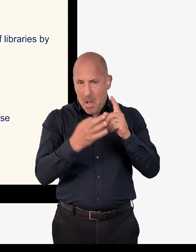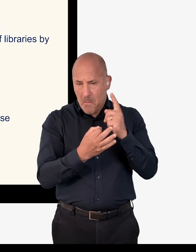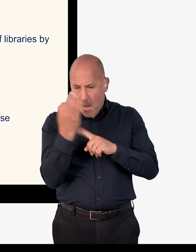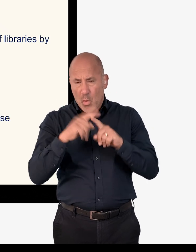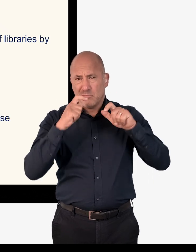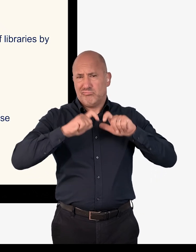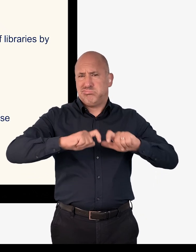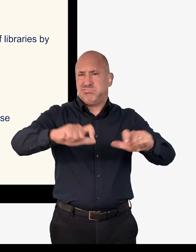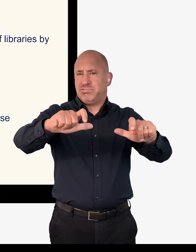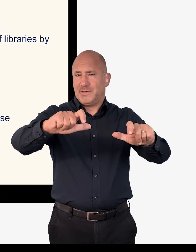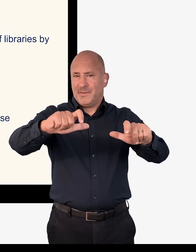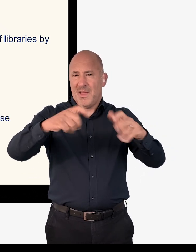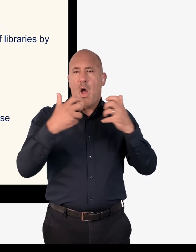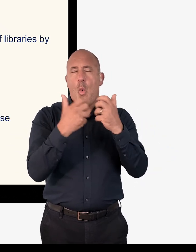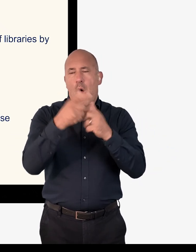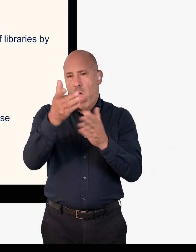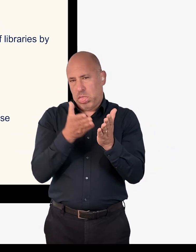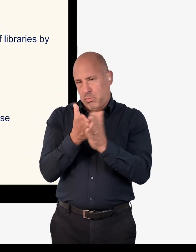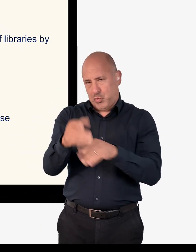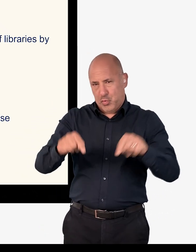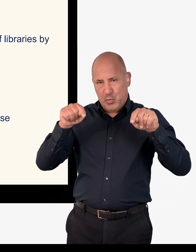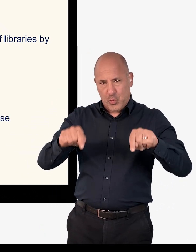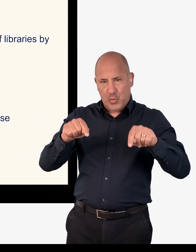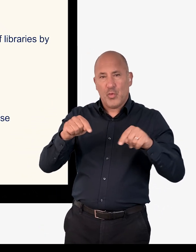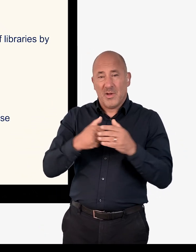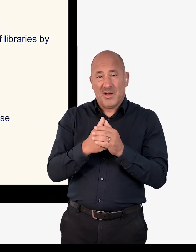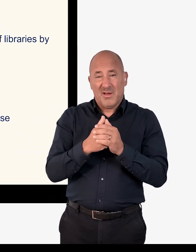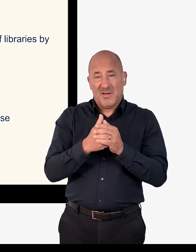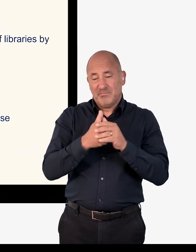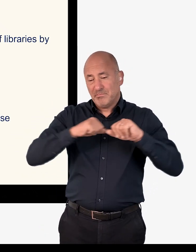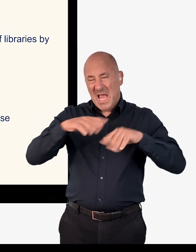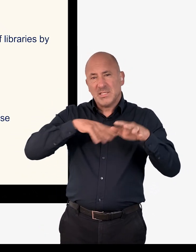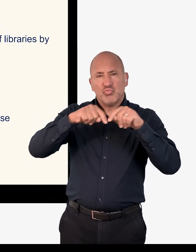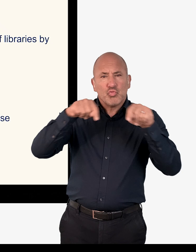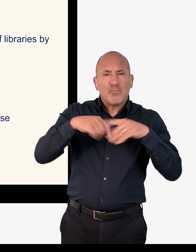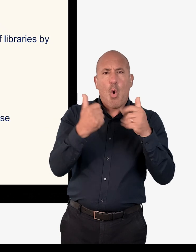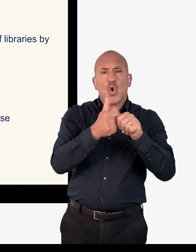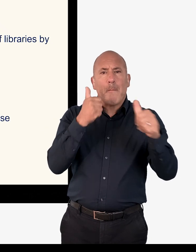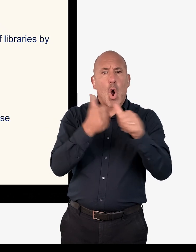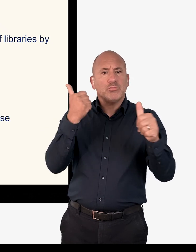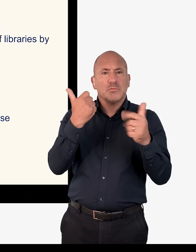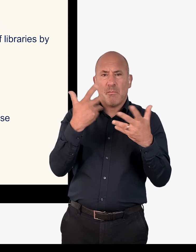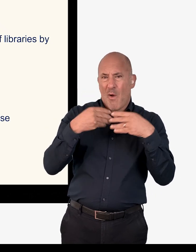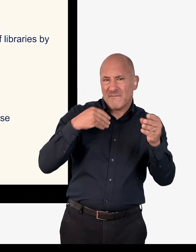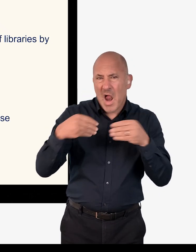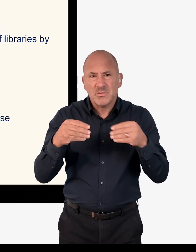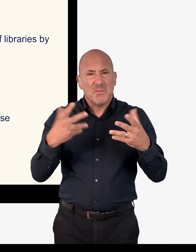and potential for transformation of libraries by developing more flexible and more commercial spaces,